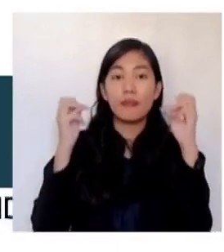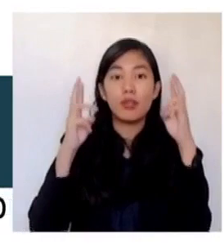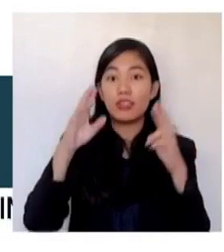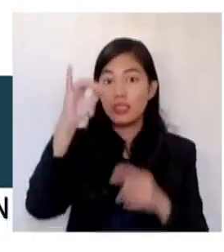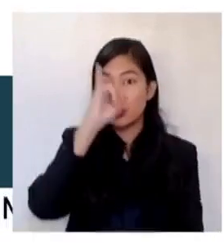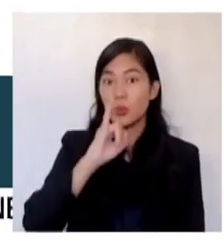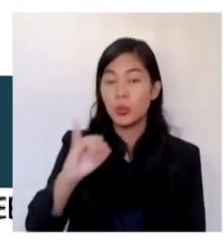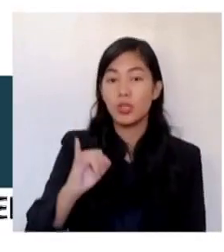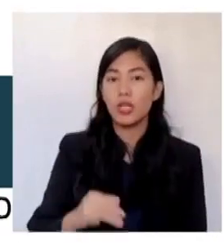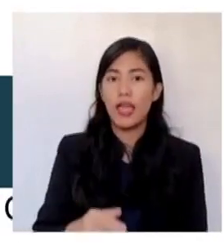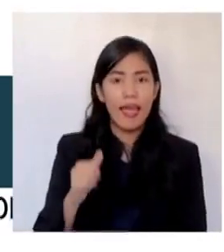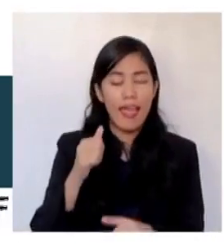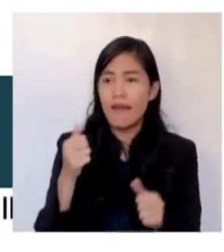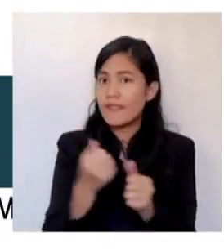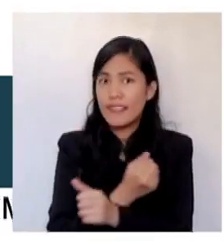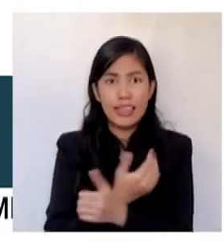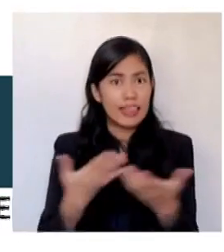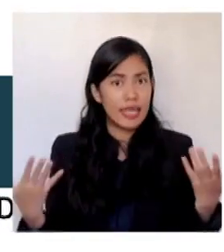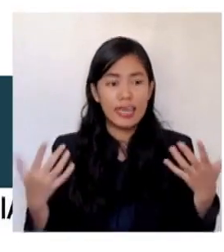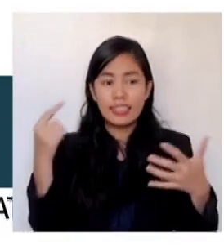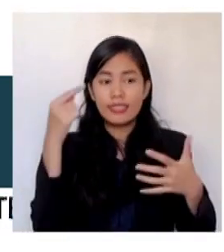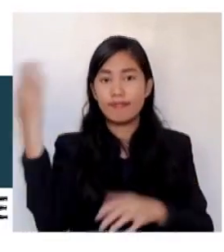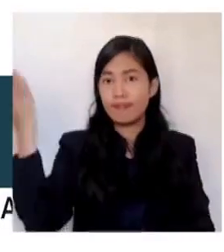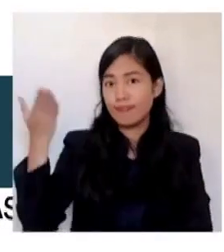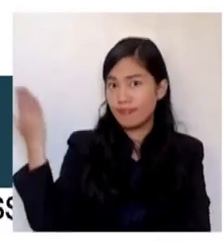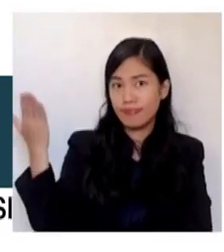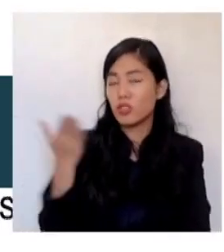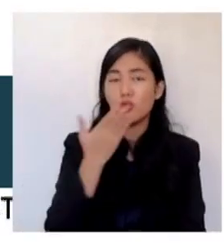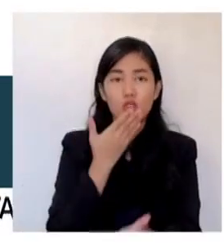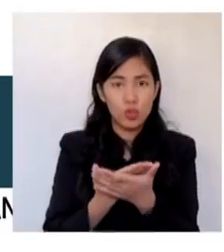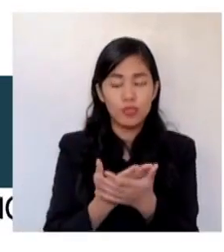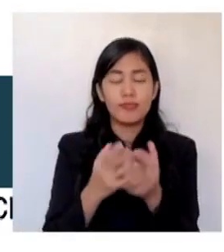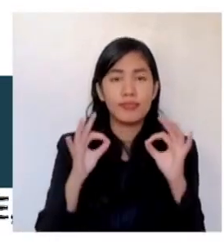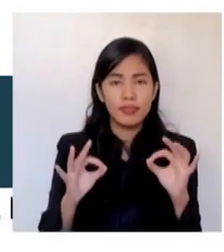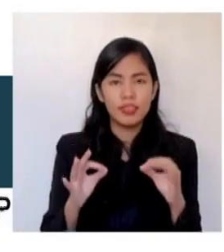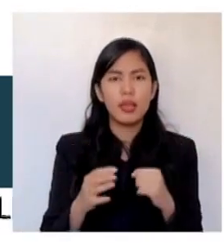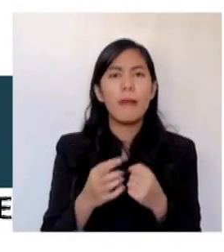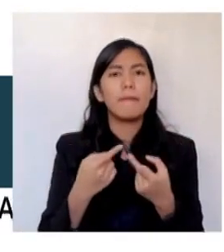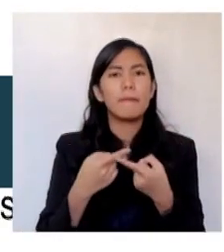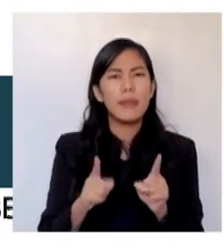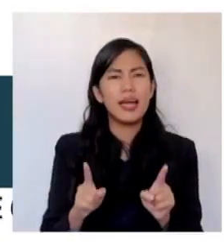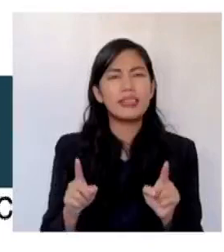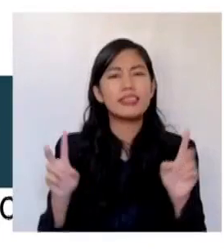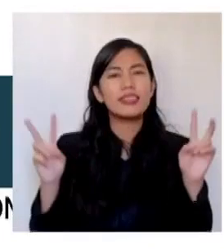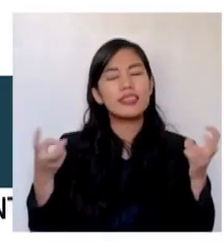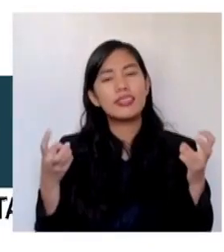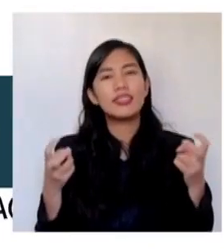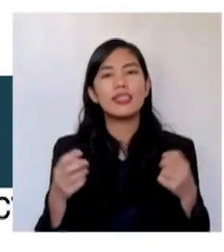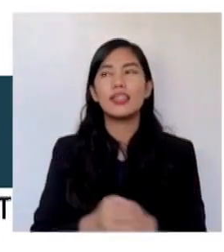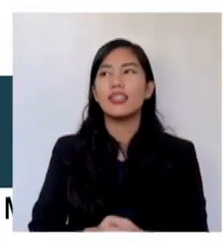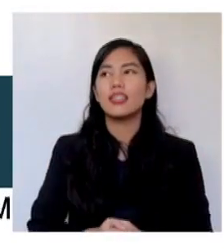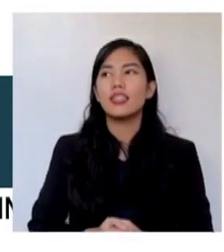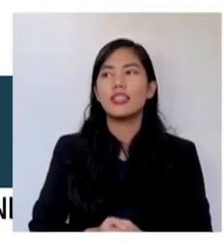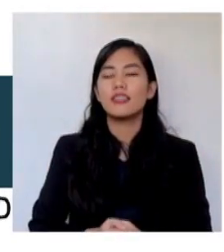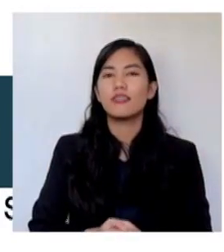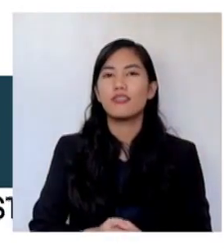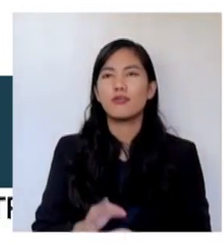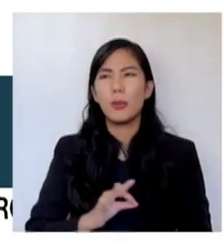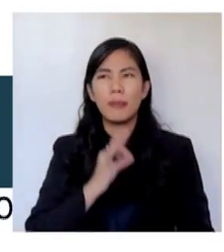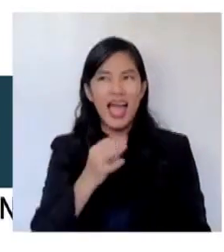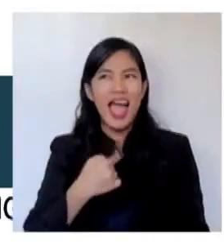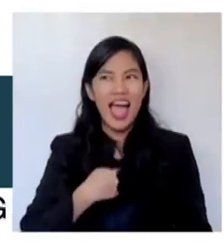Everything he said was good. The content was good, but you know, it's very formal. And I kind of expect Mayor